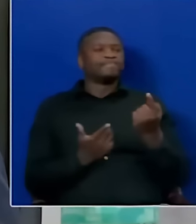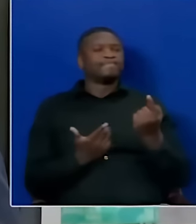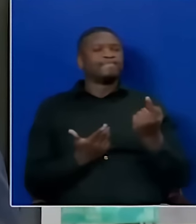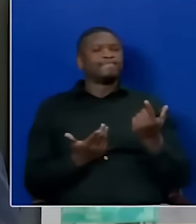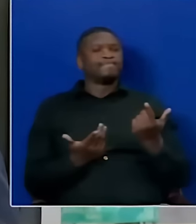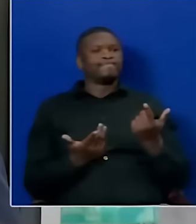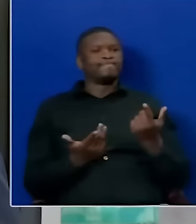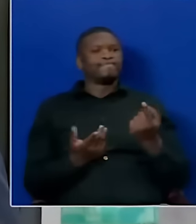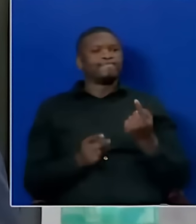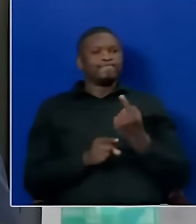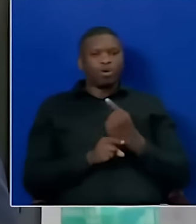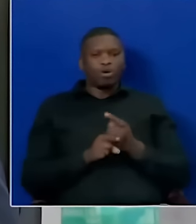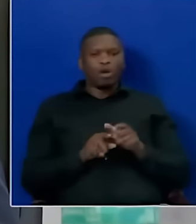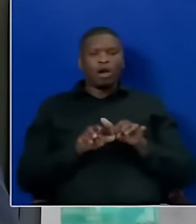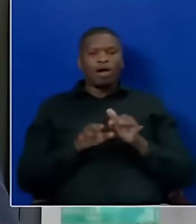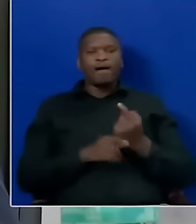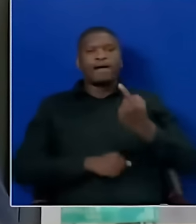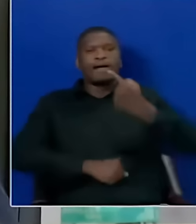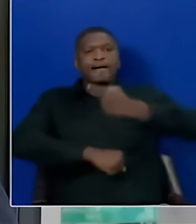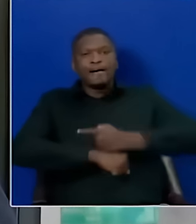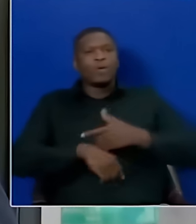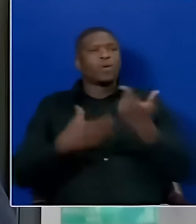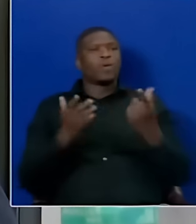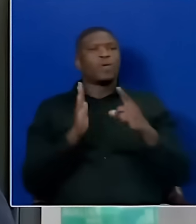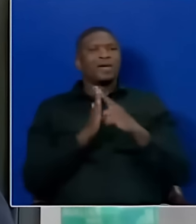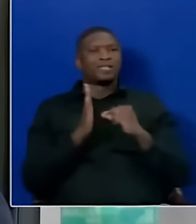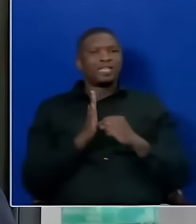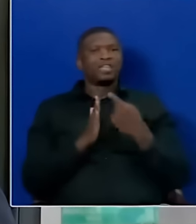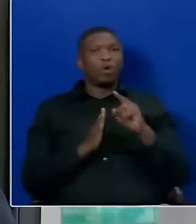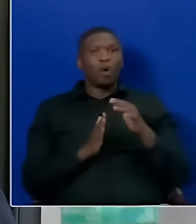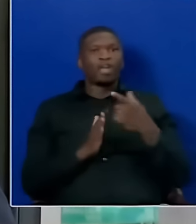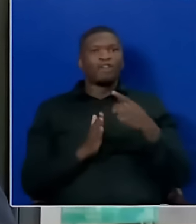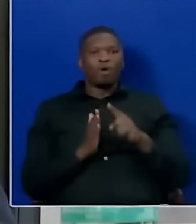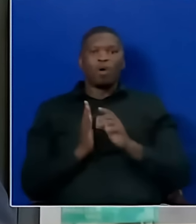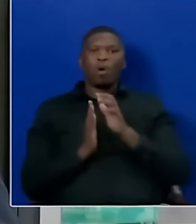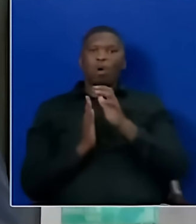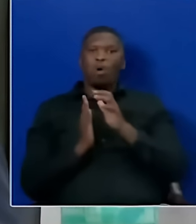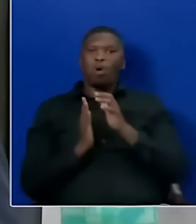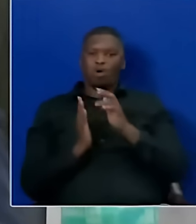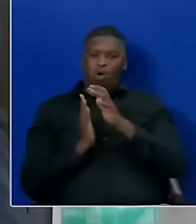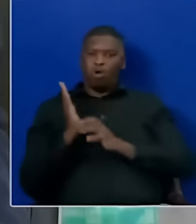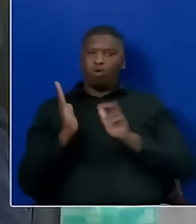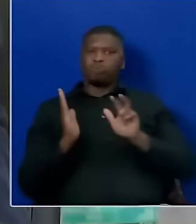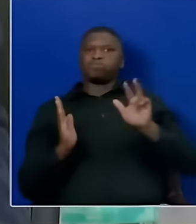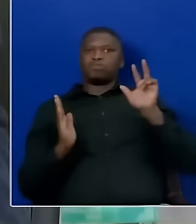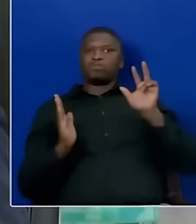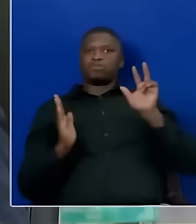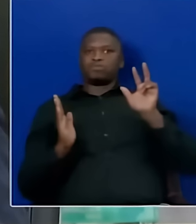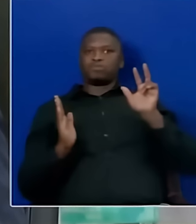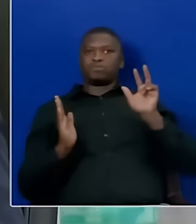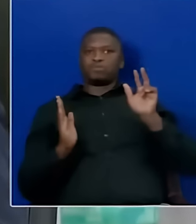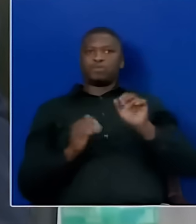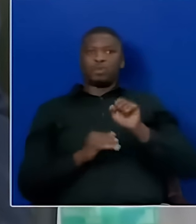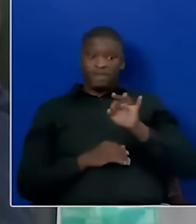date for the commission of oath up front. So if you check on